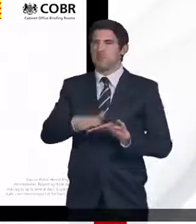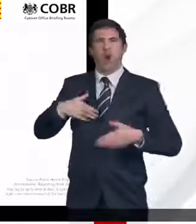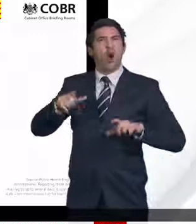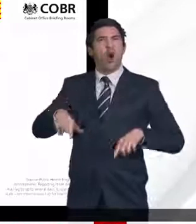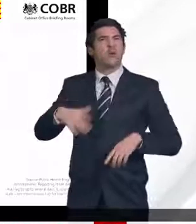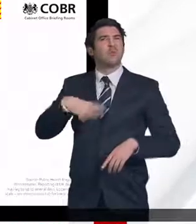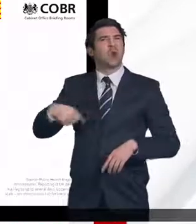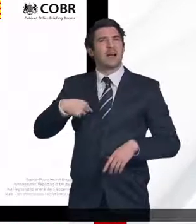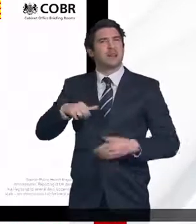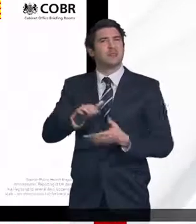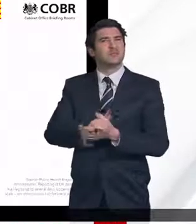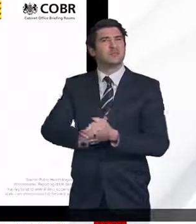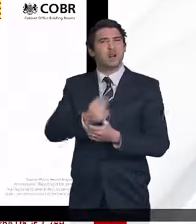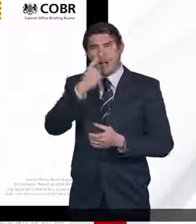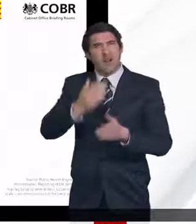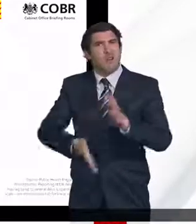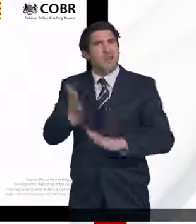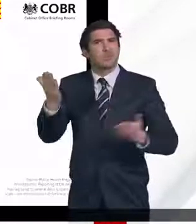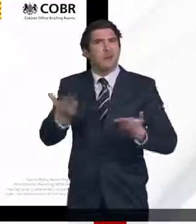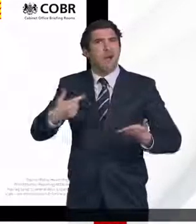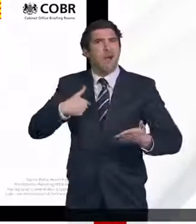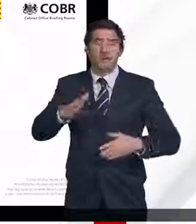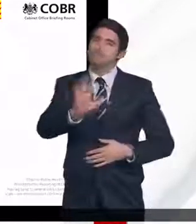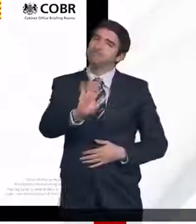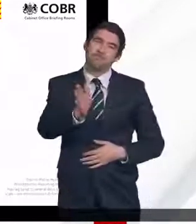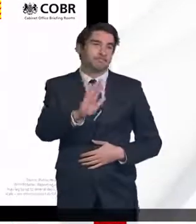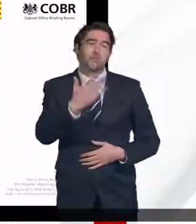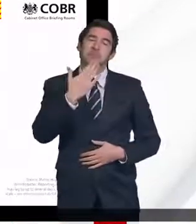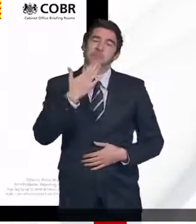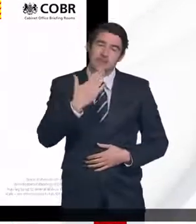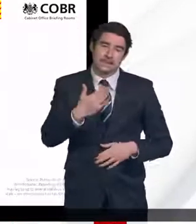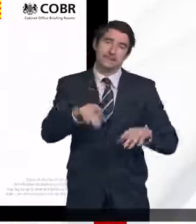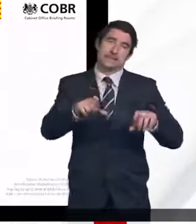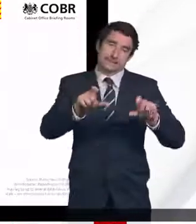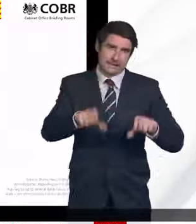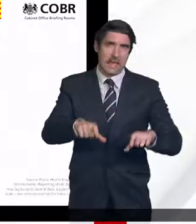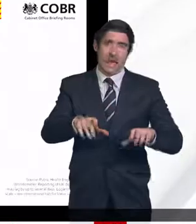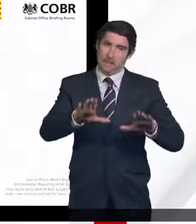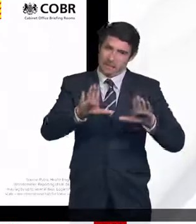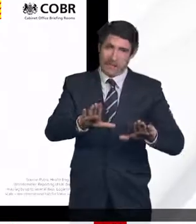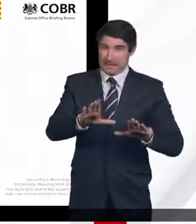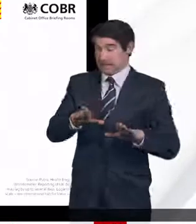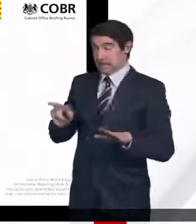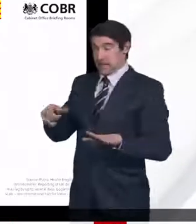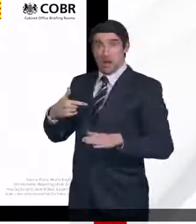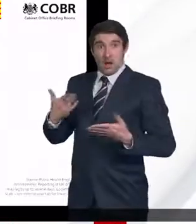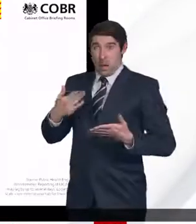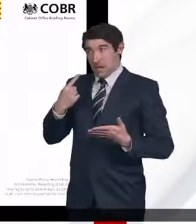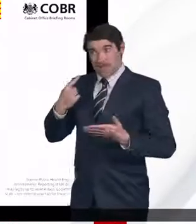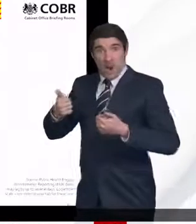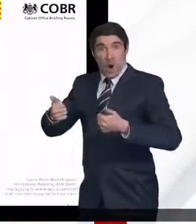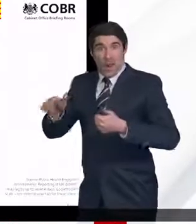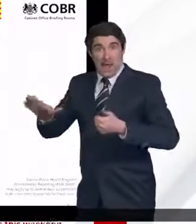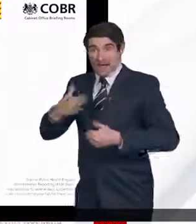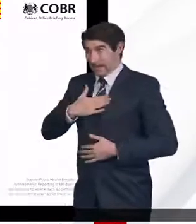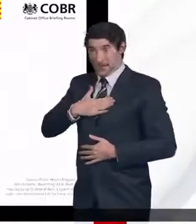time to take our foot off the pedal, to not comply with the instructions, because this is not a short haul. As